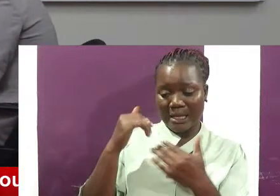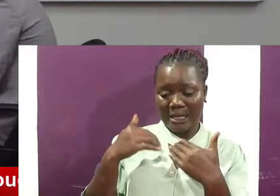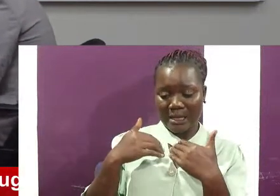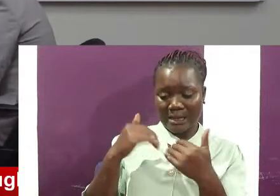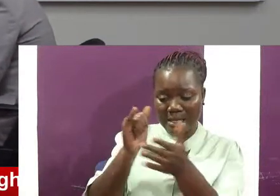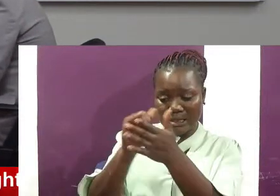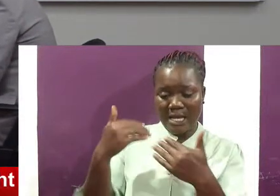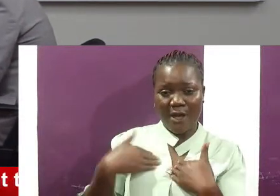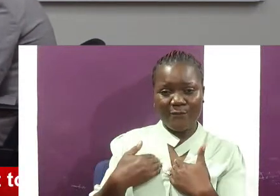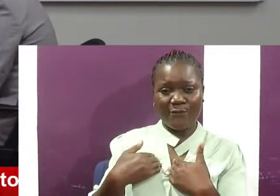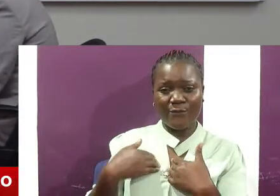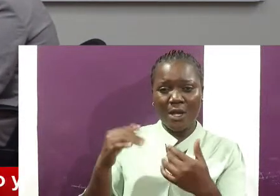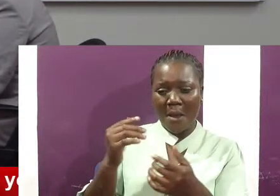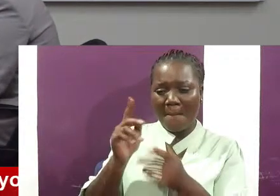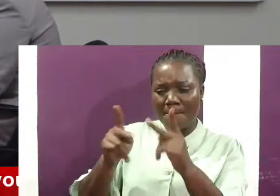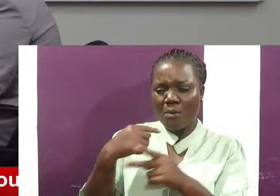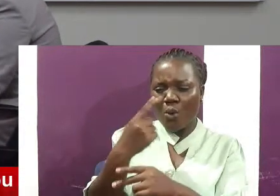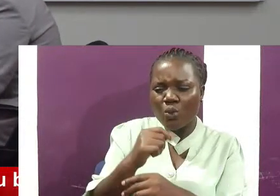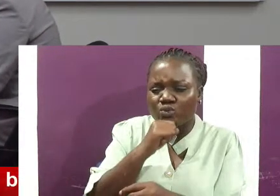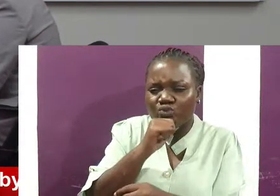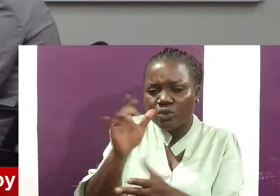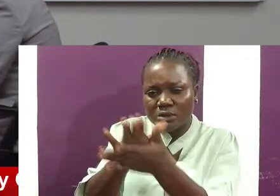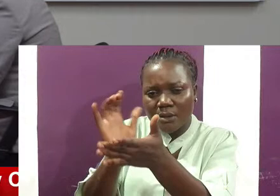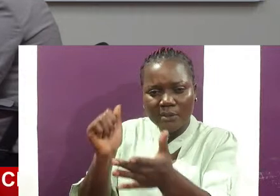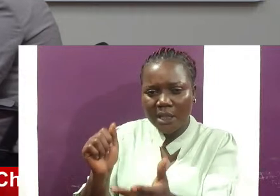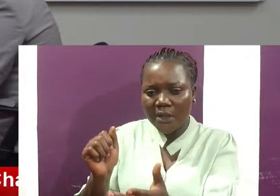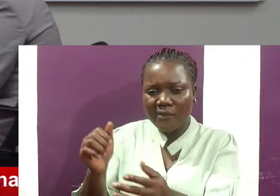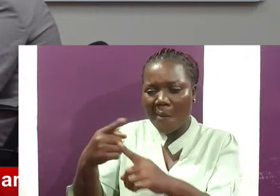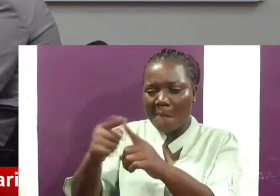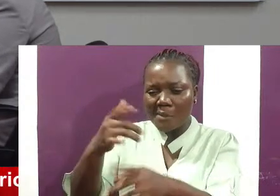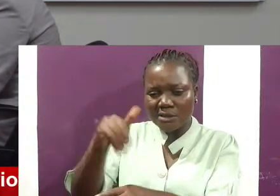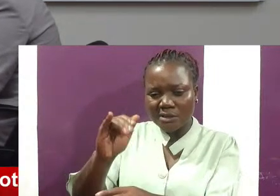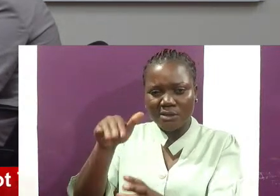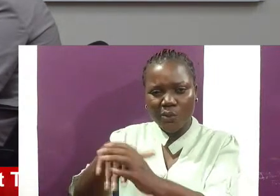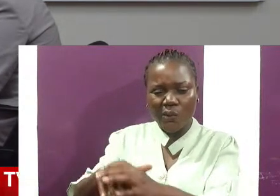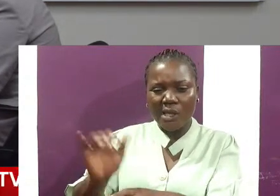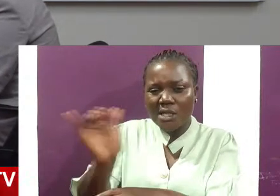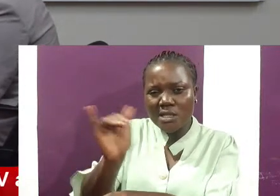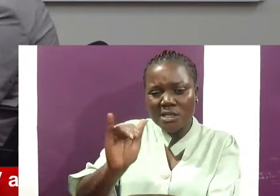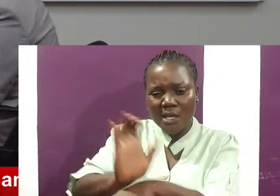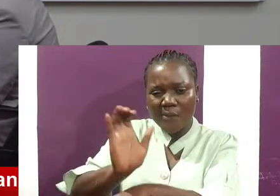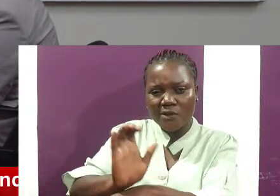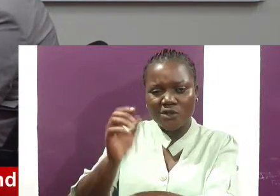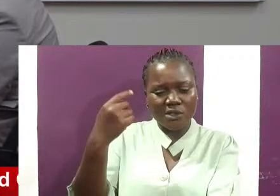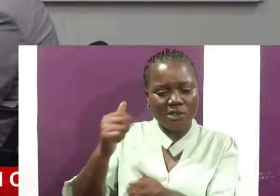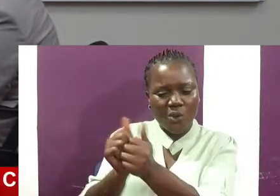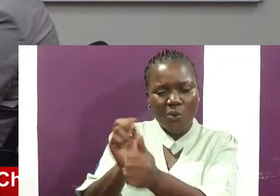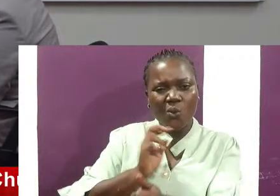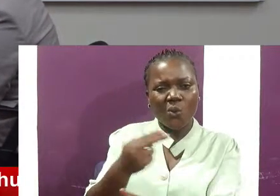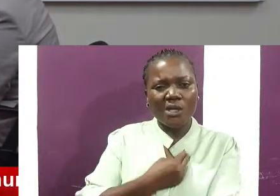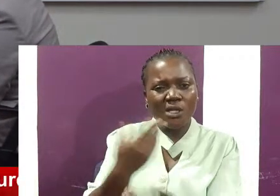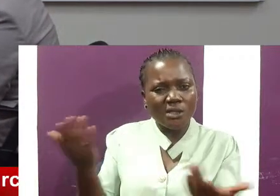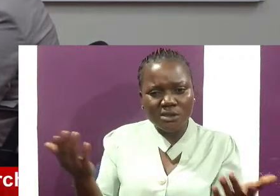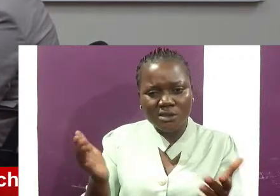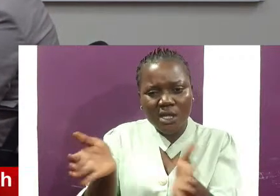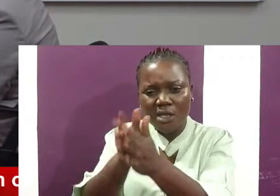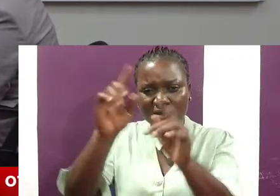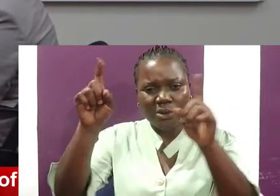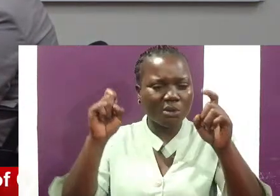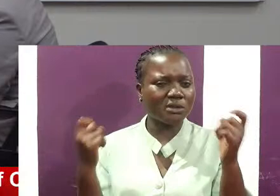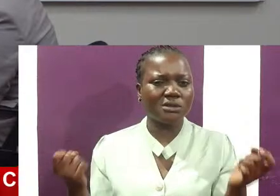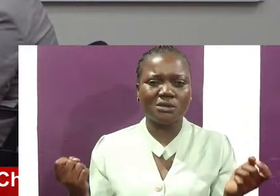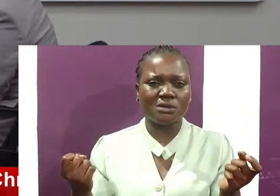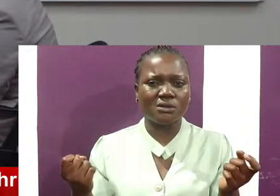Taking the same thing we just talked about with Cornelius. Cornelius was a man who believed in God, believed in